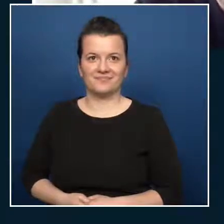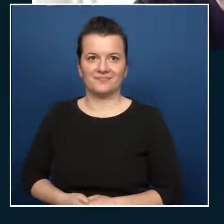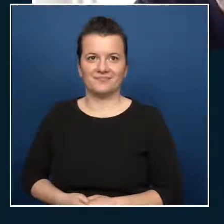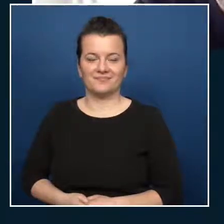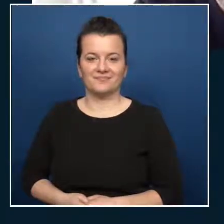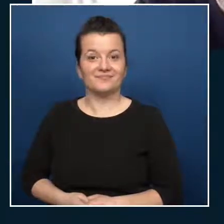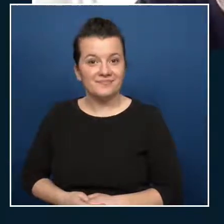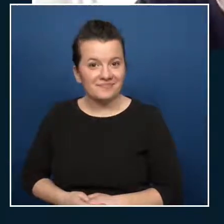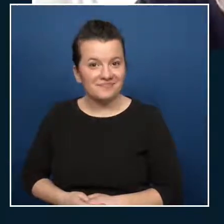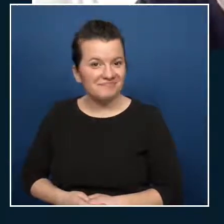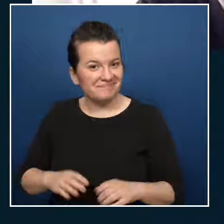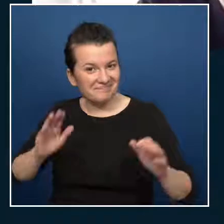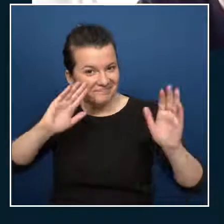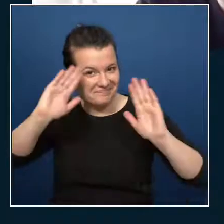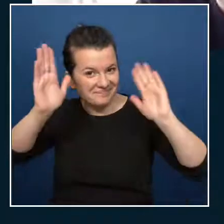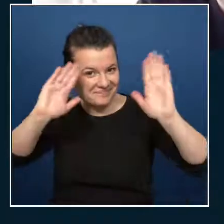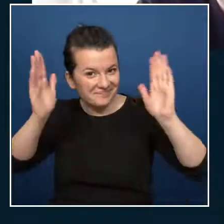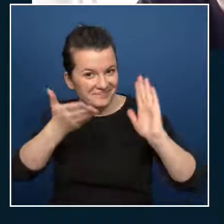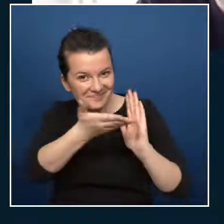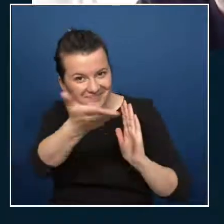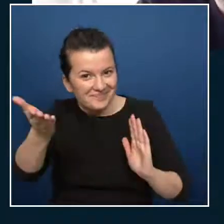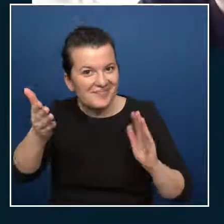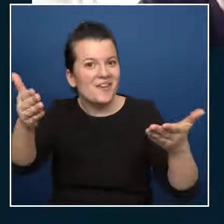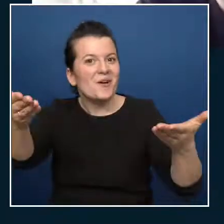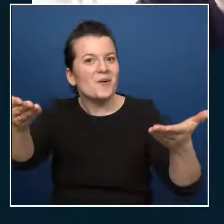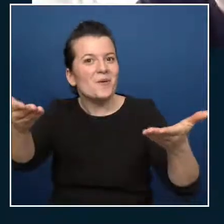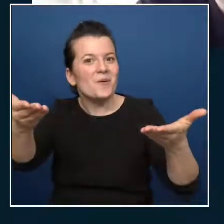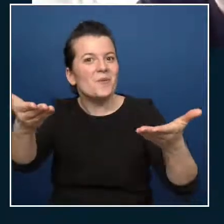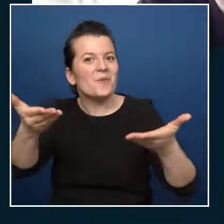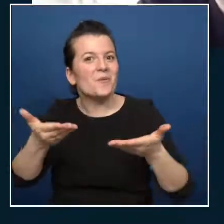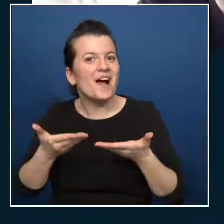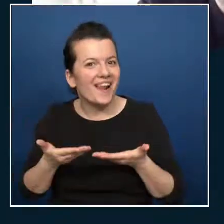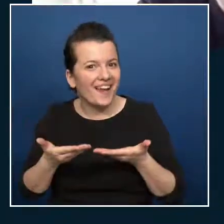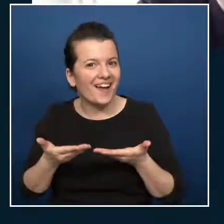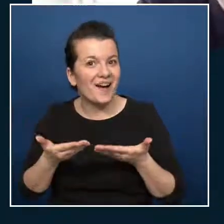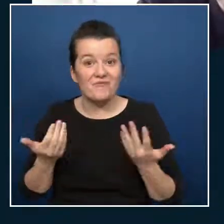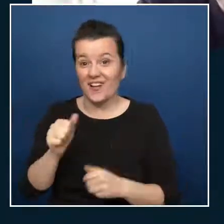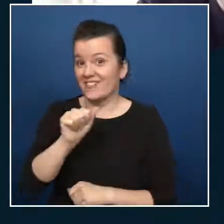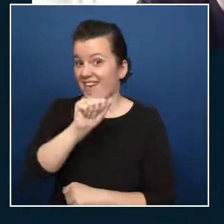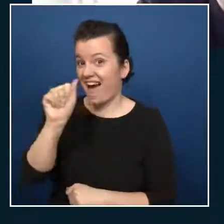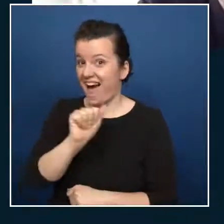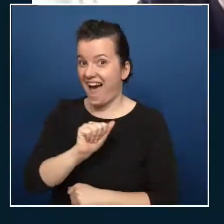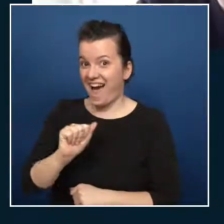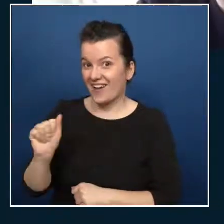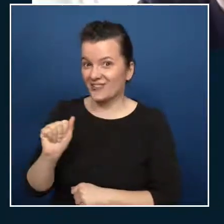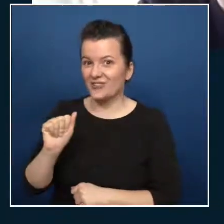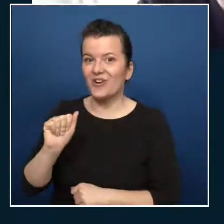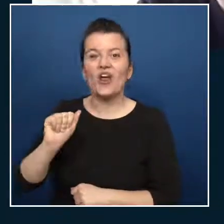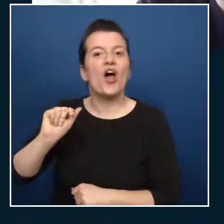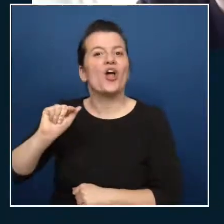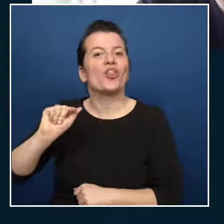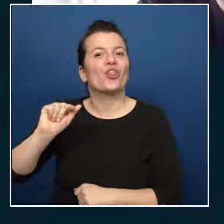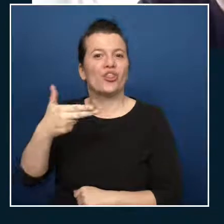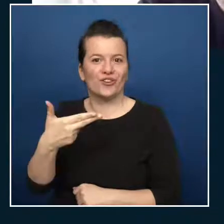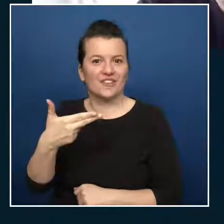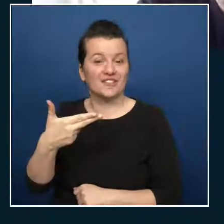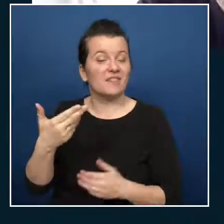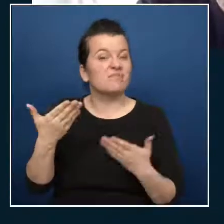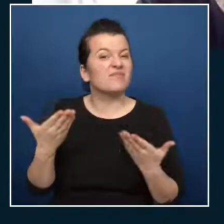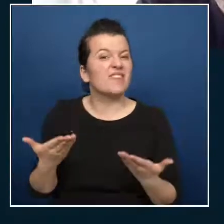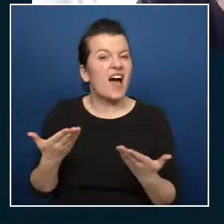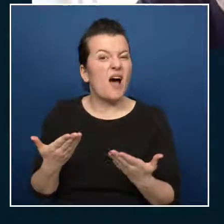Good evening, everybody. Welcome to another edition of Azure Thursday. This is the April 2021